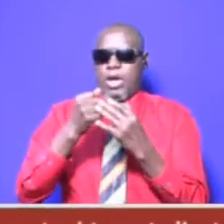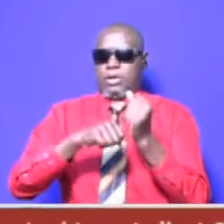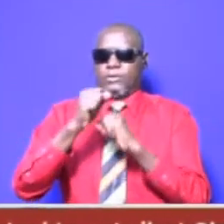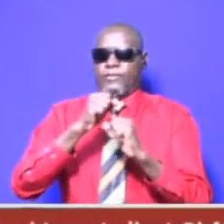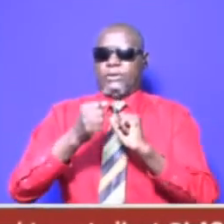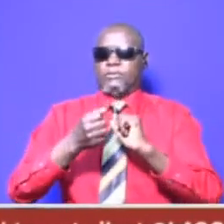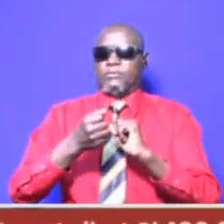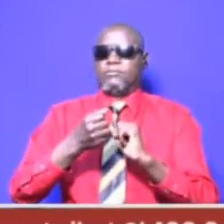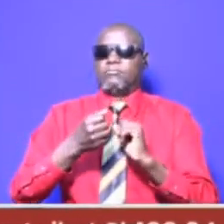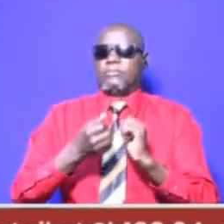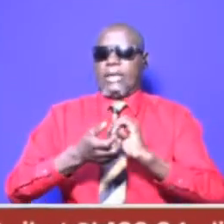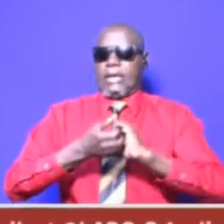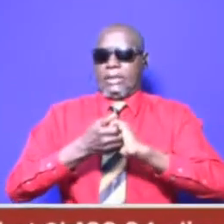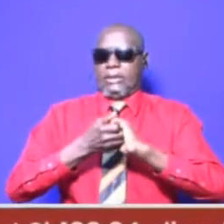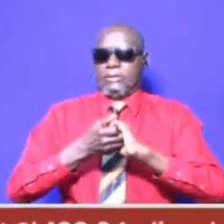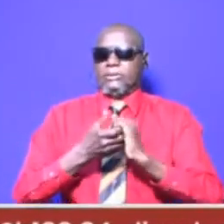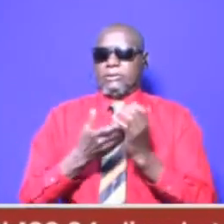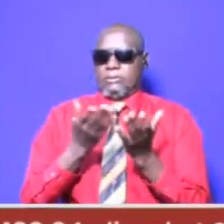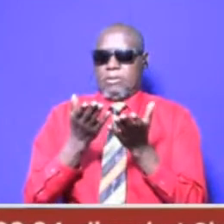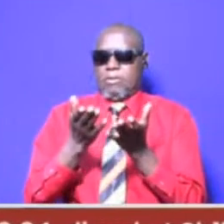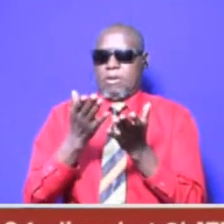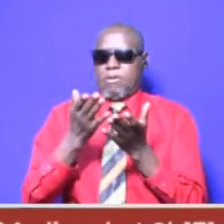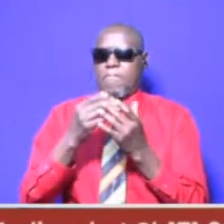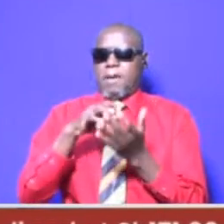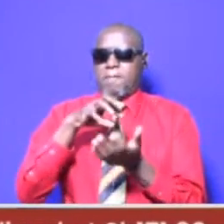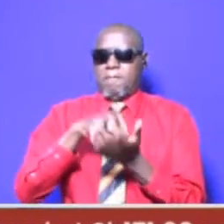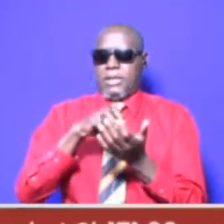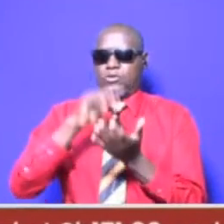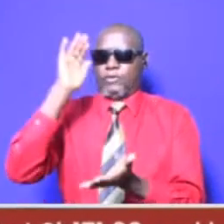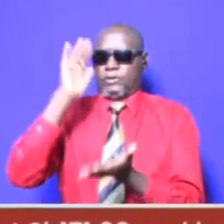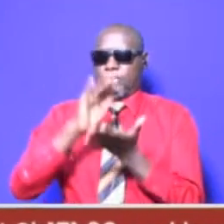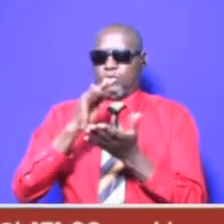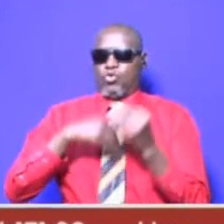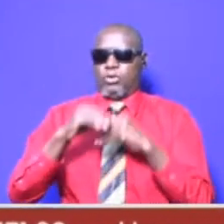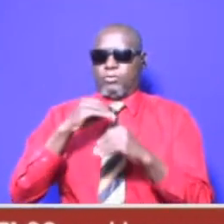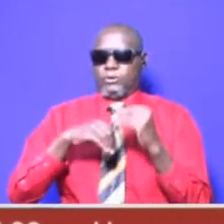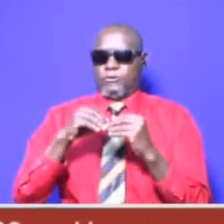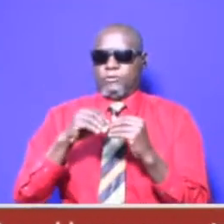engaged on matters, reduction of this corruption indices.